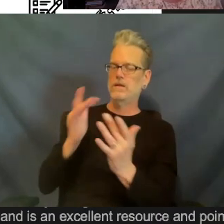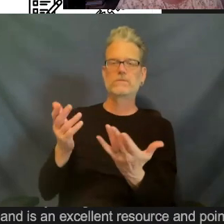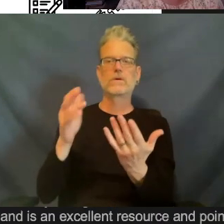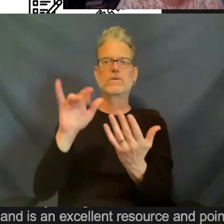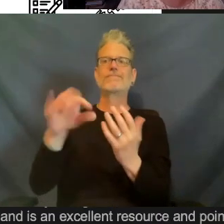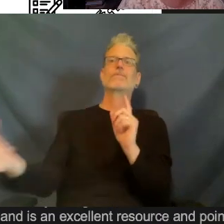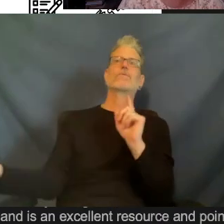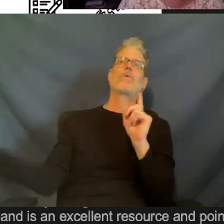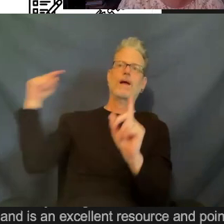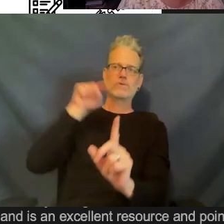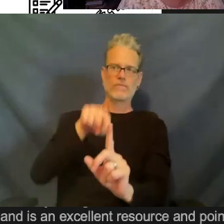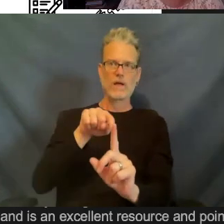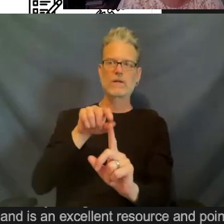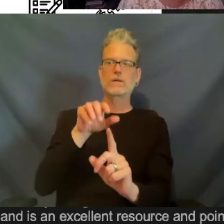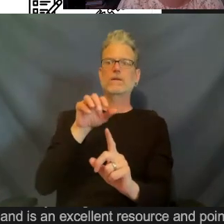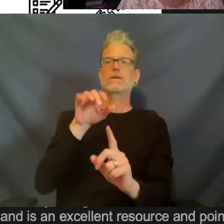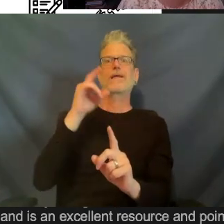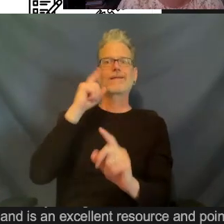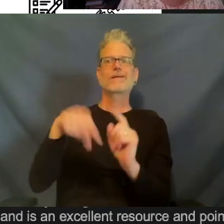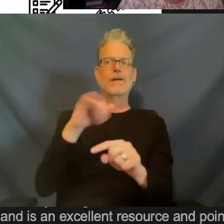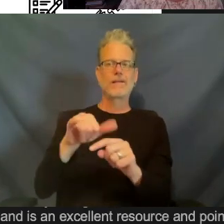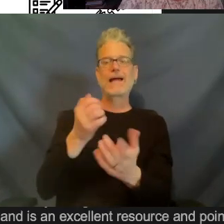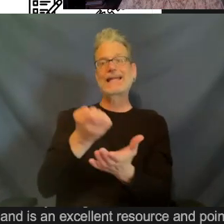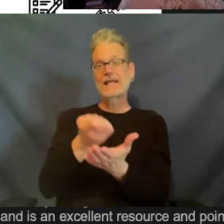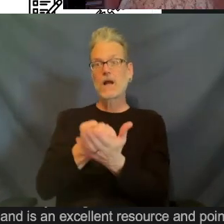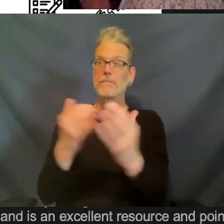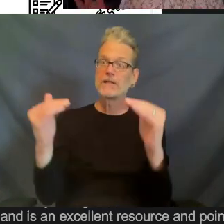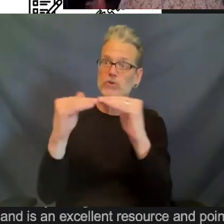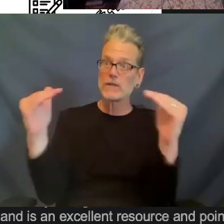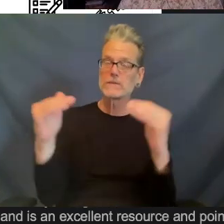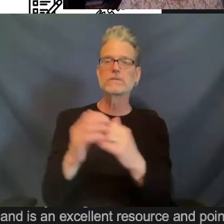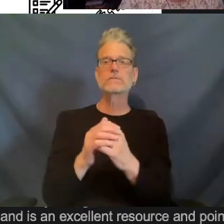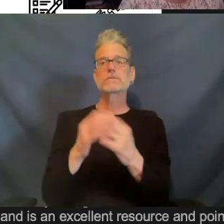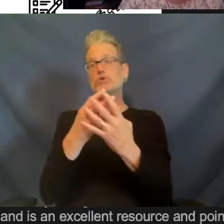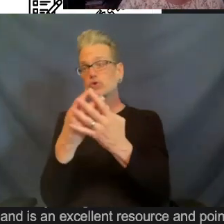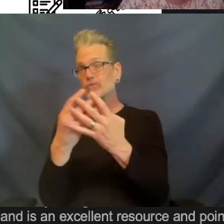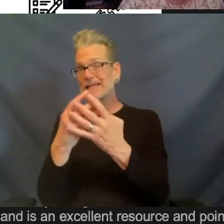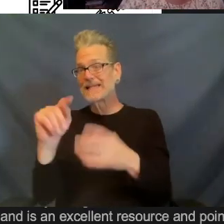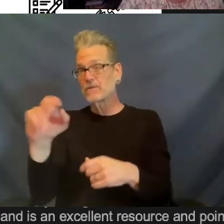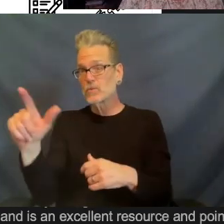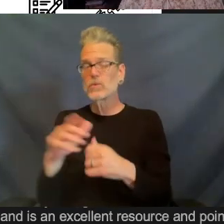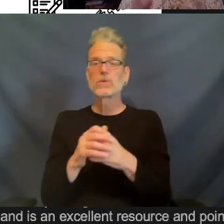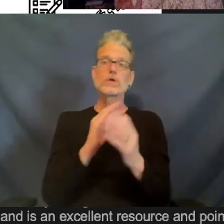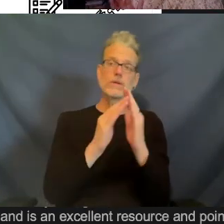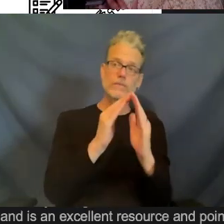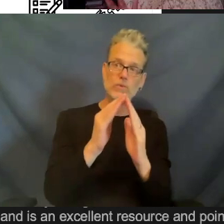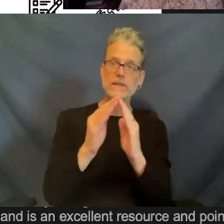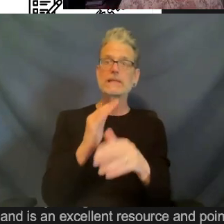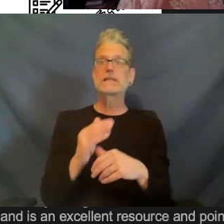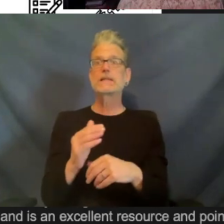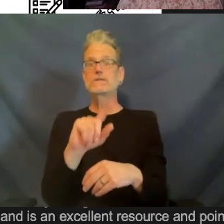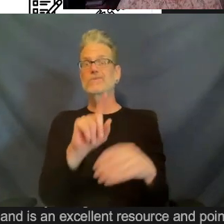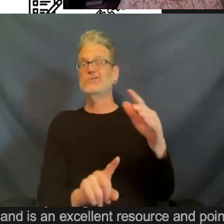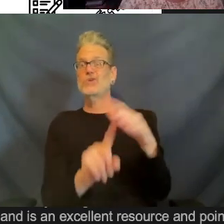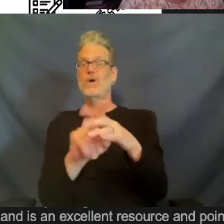that climate and economic justice screening tool, communities in areas that show up in